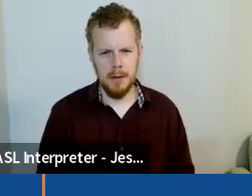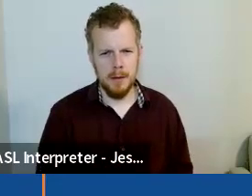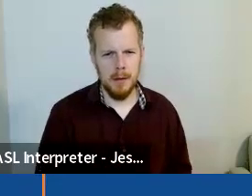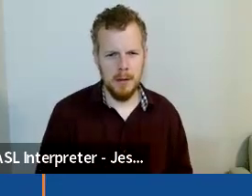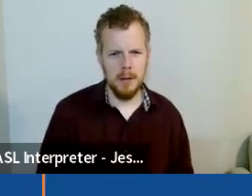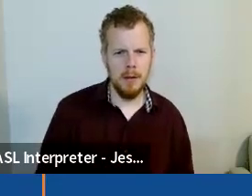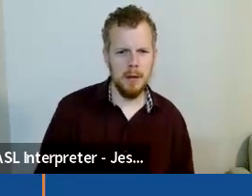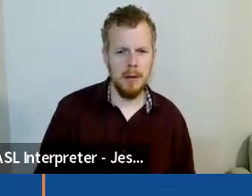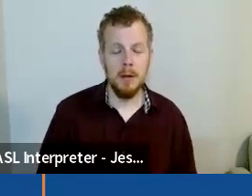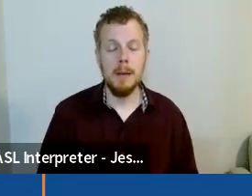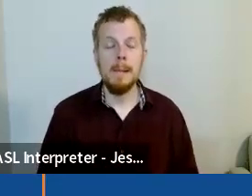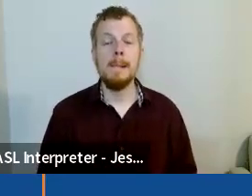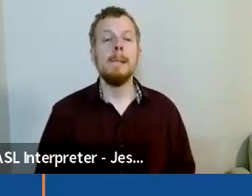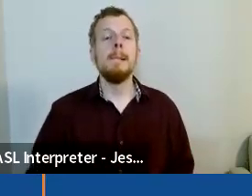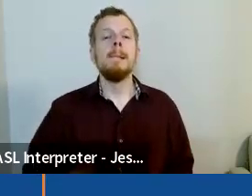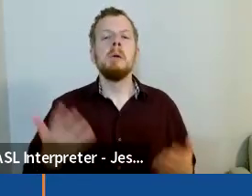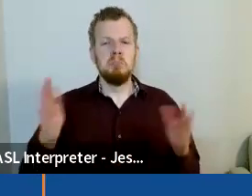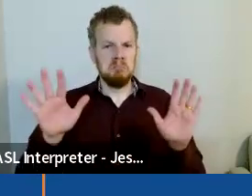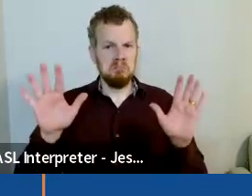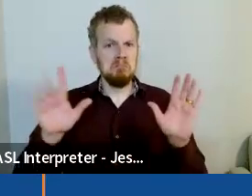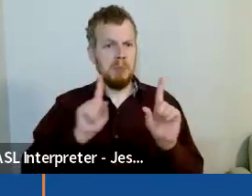All right, and as we're coming along up to a minute.